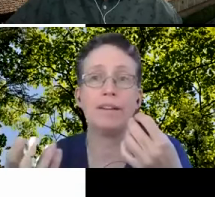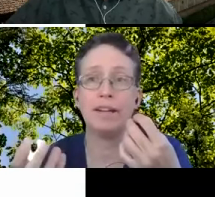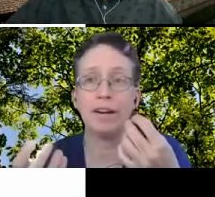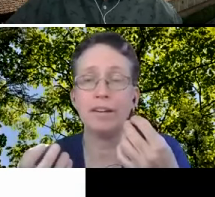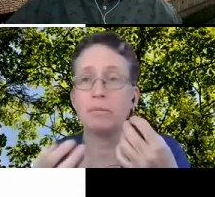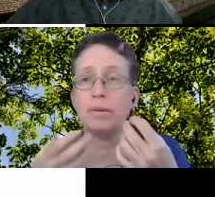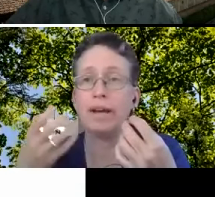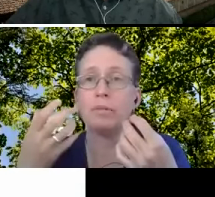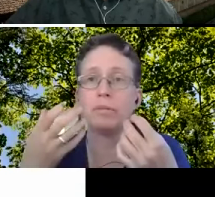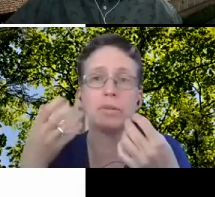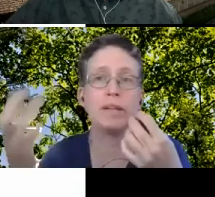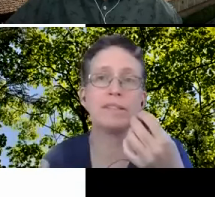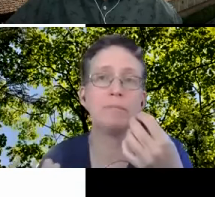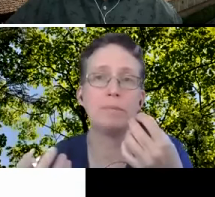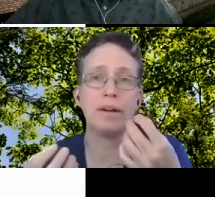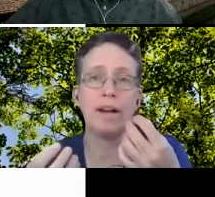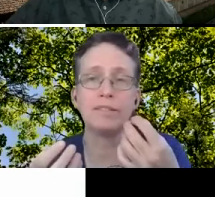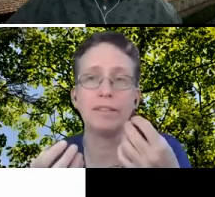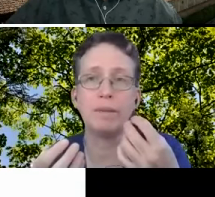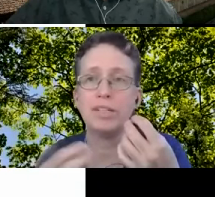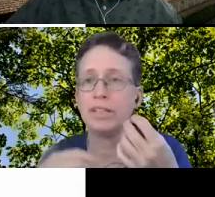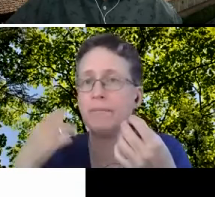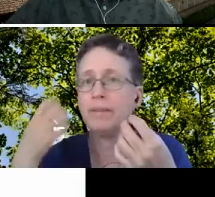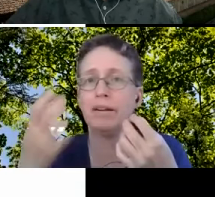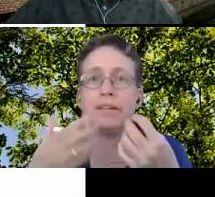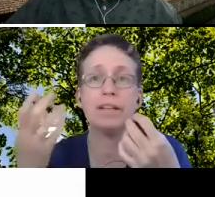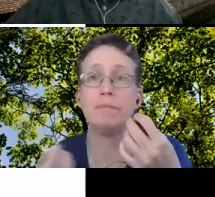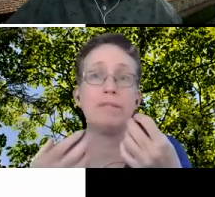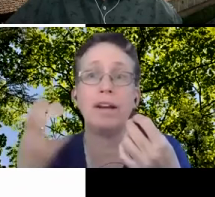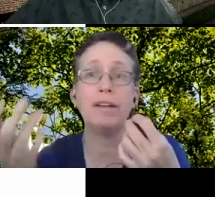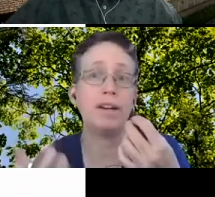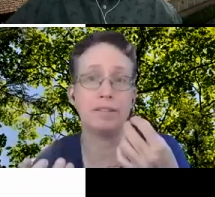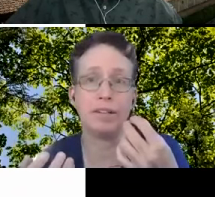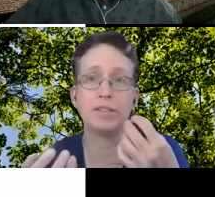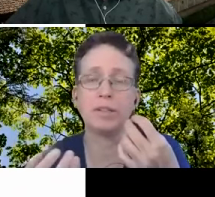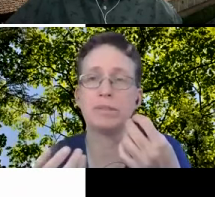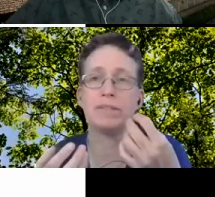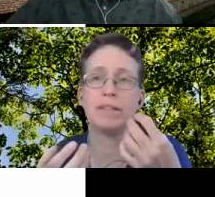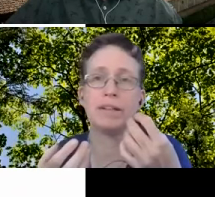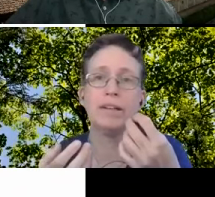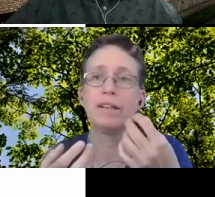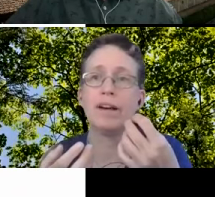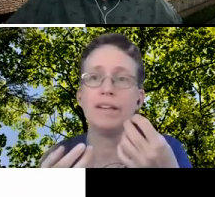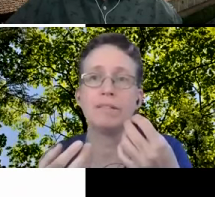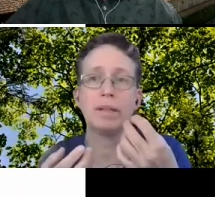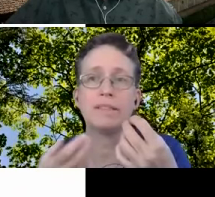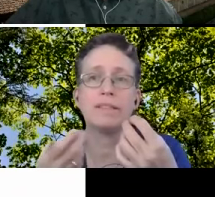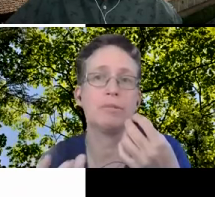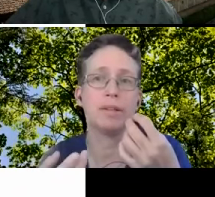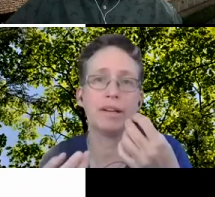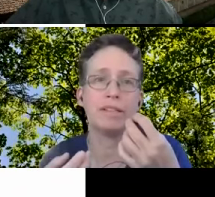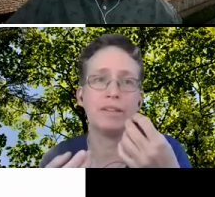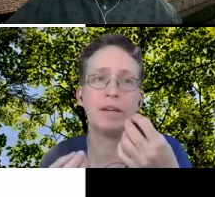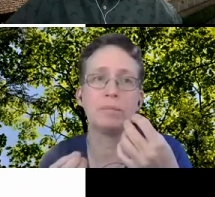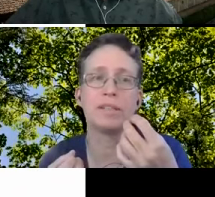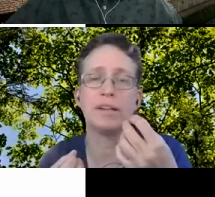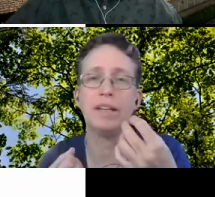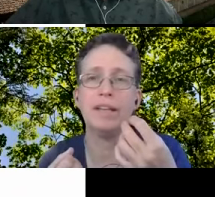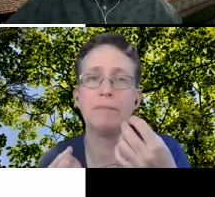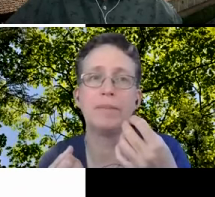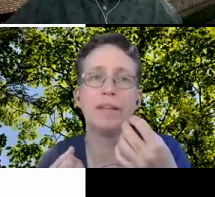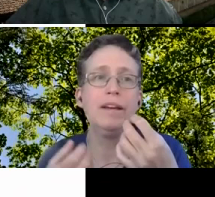got there and to what extent people are actively managing them, they can be very, very different in terms of the kinds of plants and therefore the kinds of animals